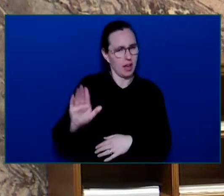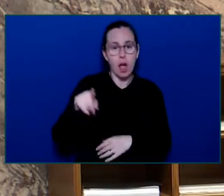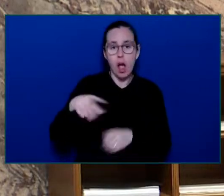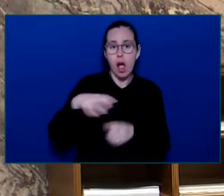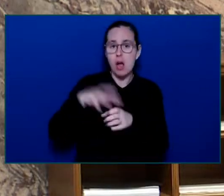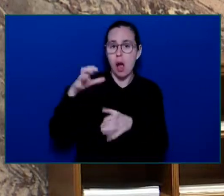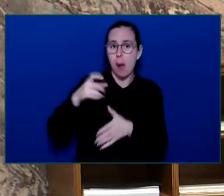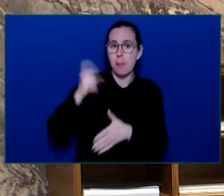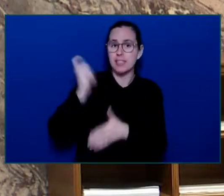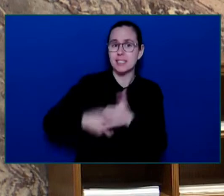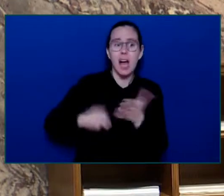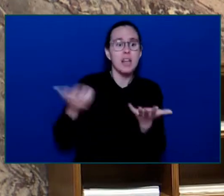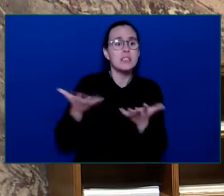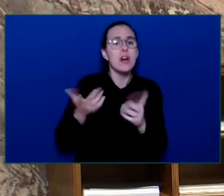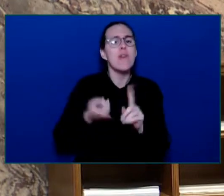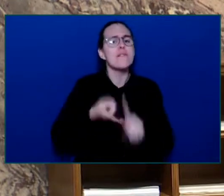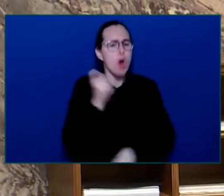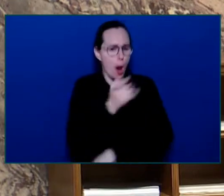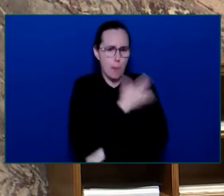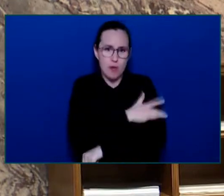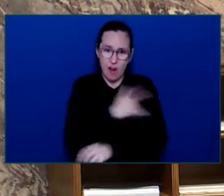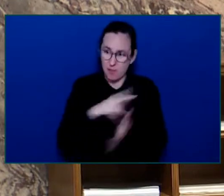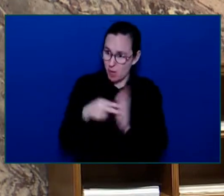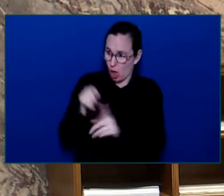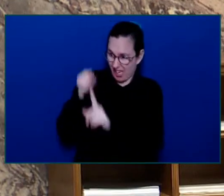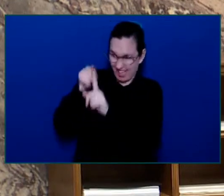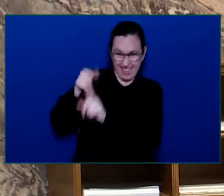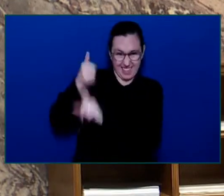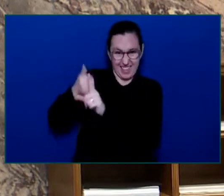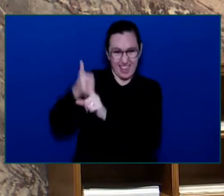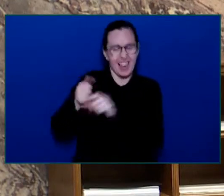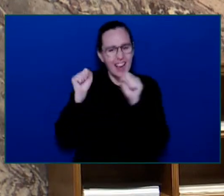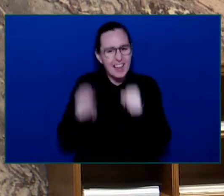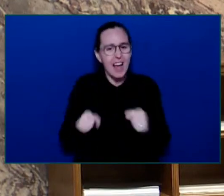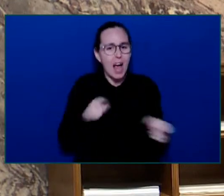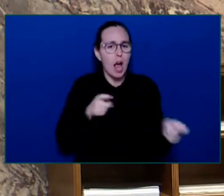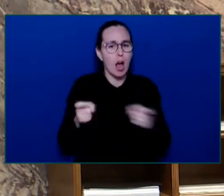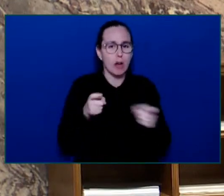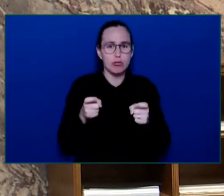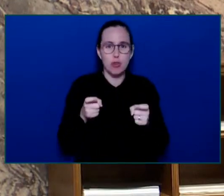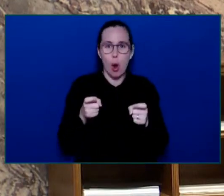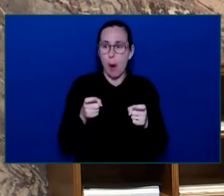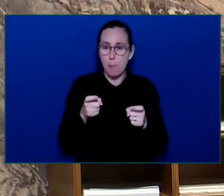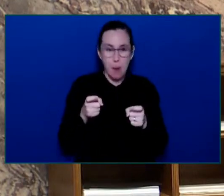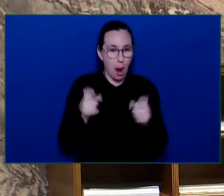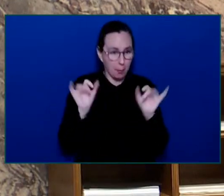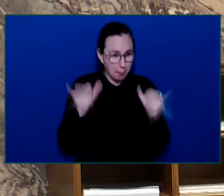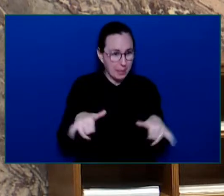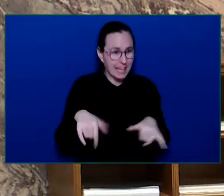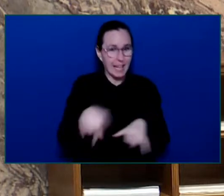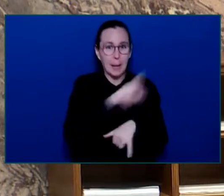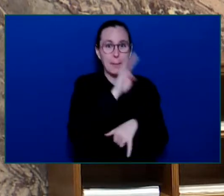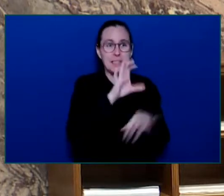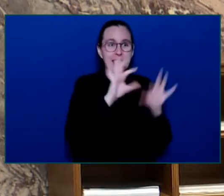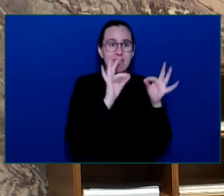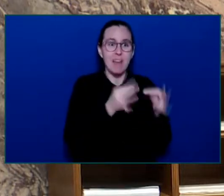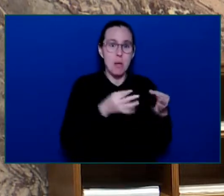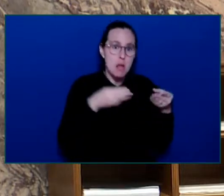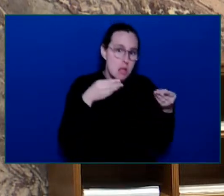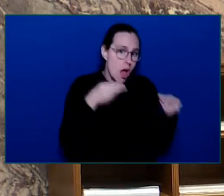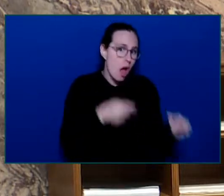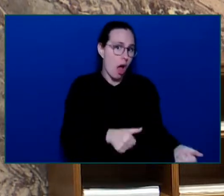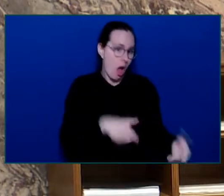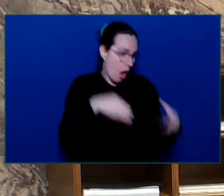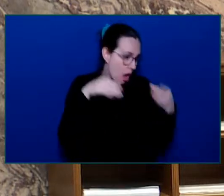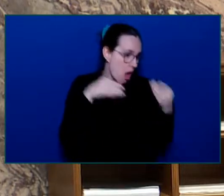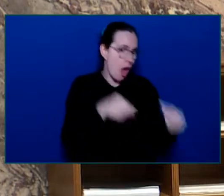middle-class families pay the most in net carbon tax anywhere in the country. But it gets worse, Mr. Speaker. Government documents confirm